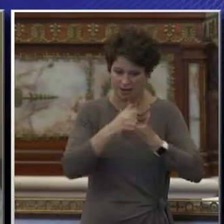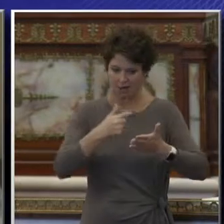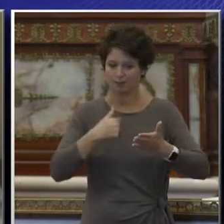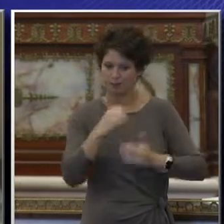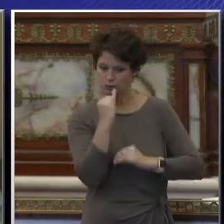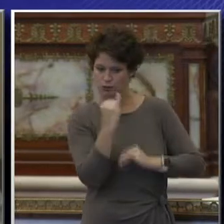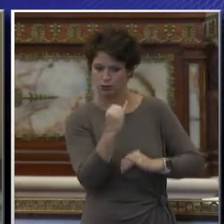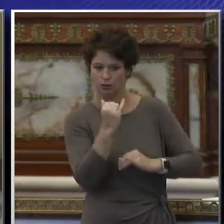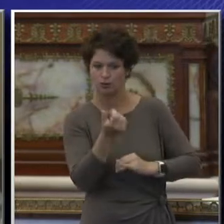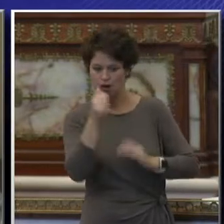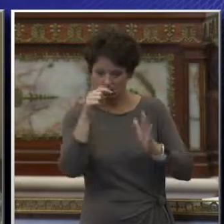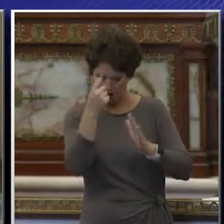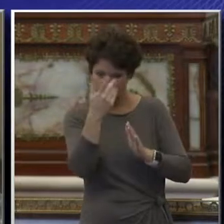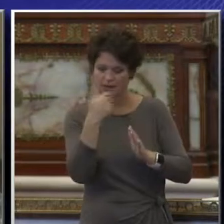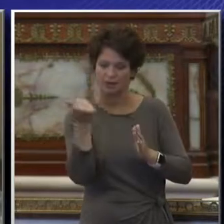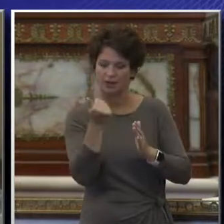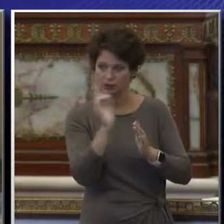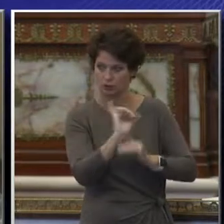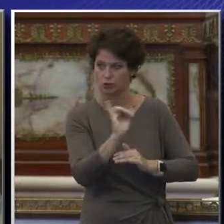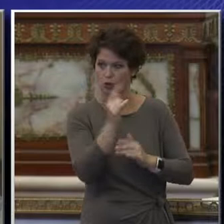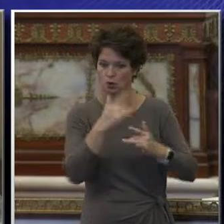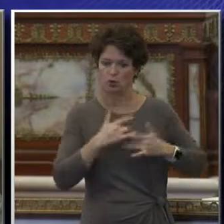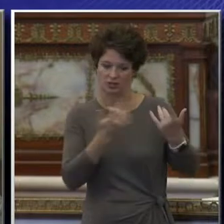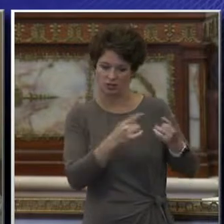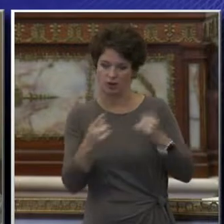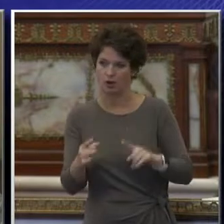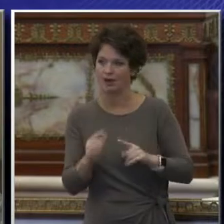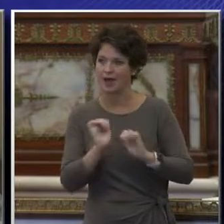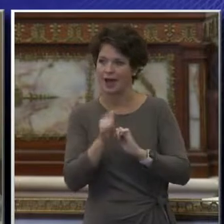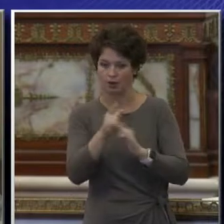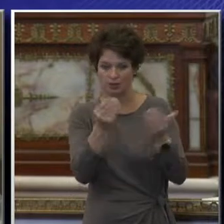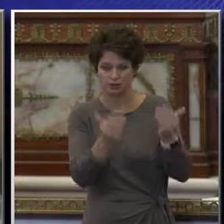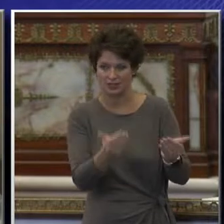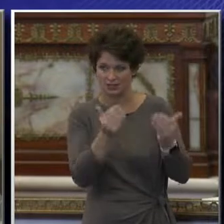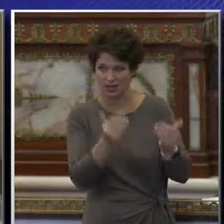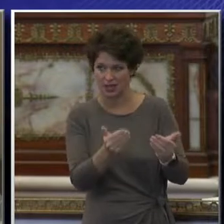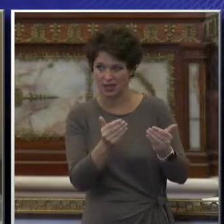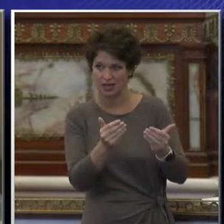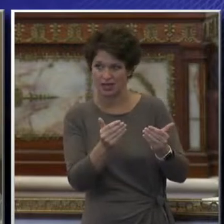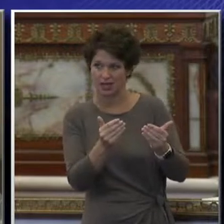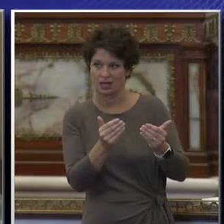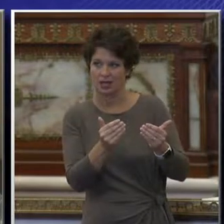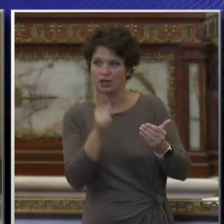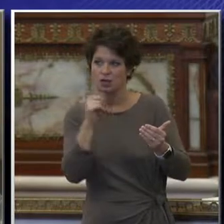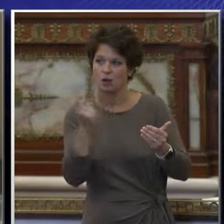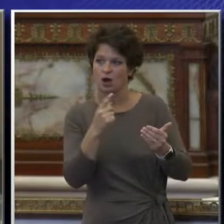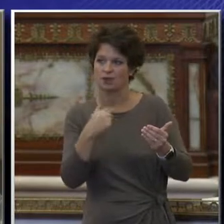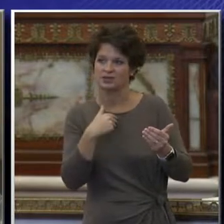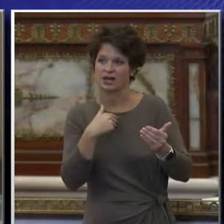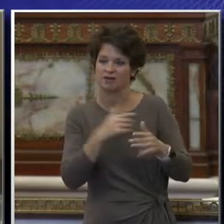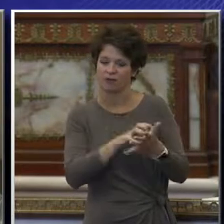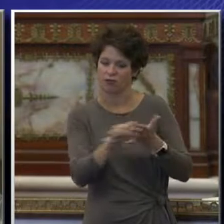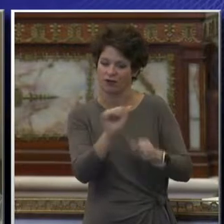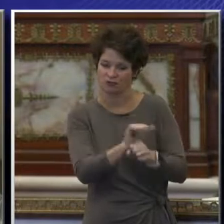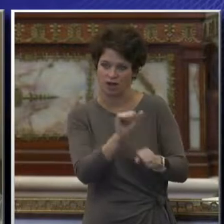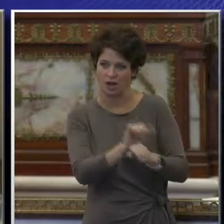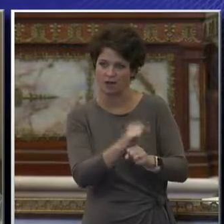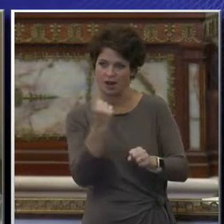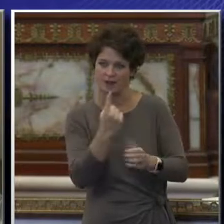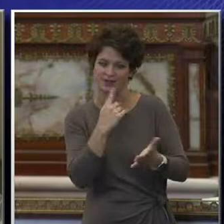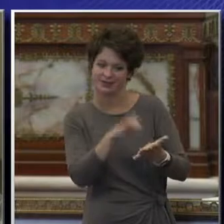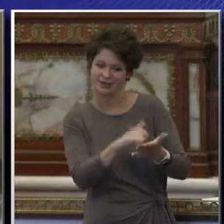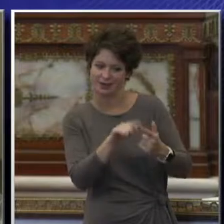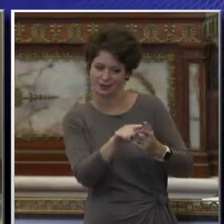to better understand where we were. And how are you today? You always get the rough assignments. I always said that to